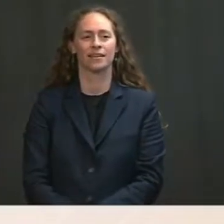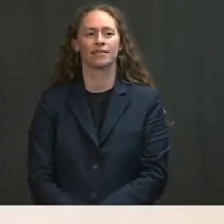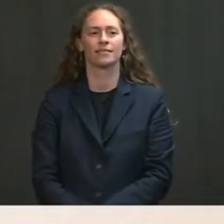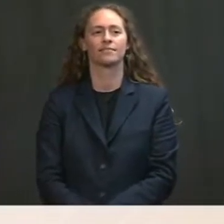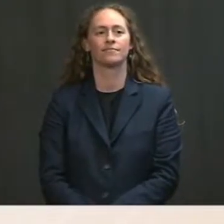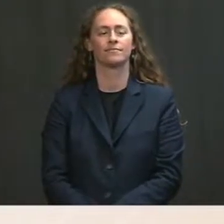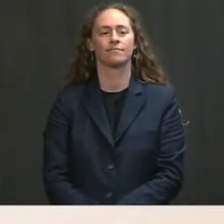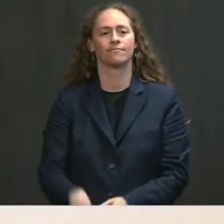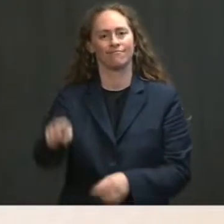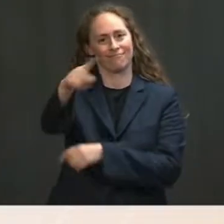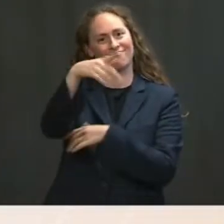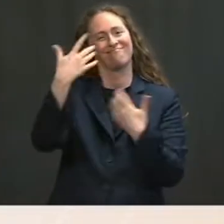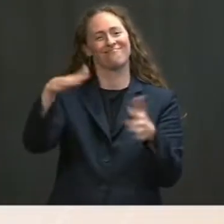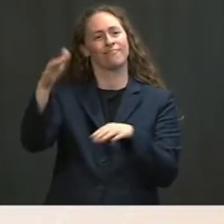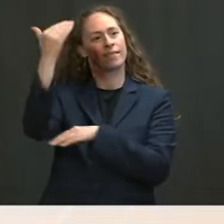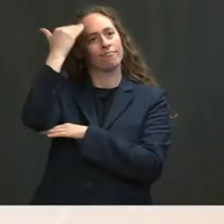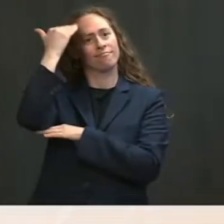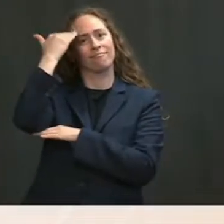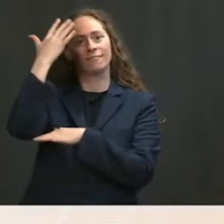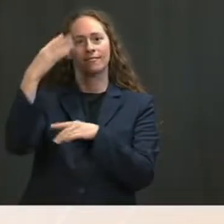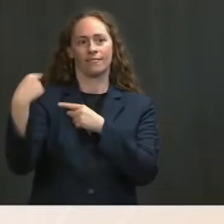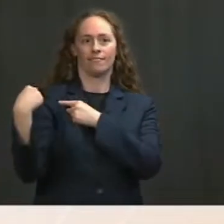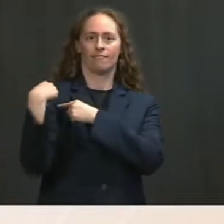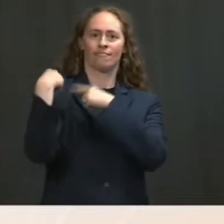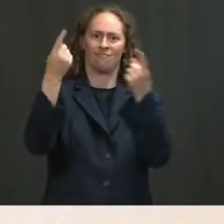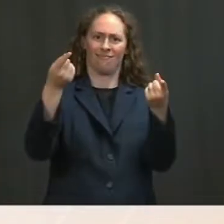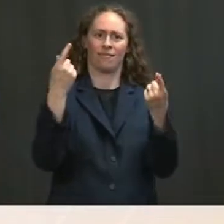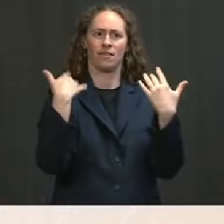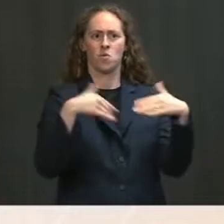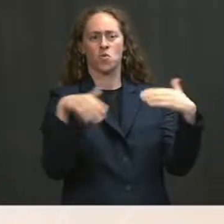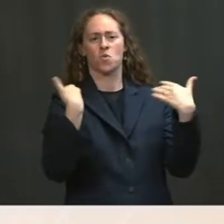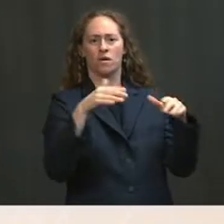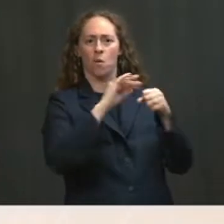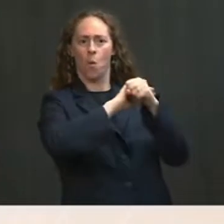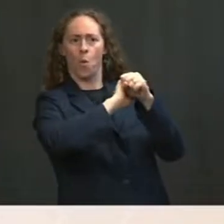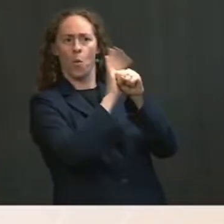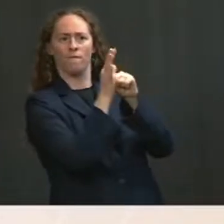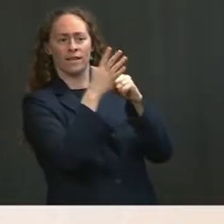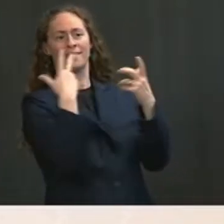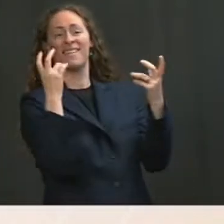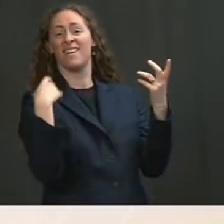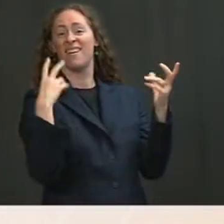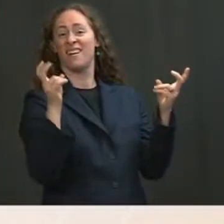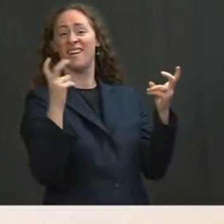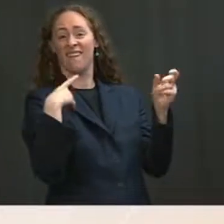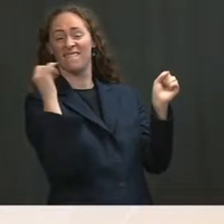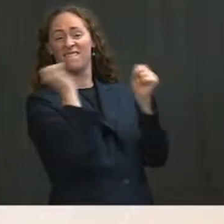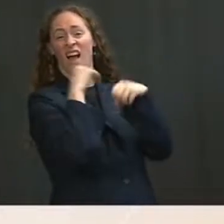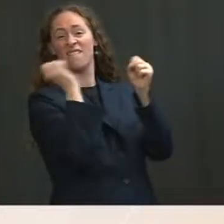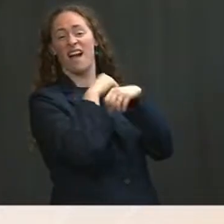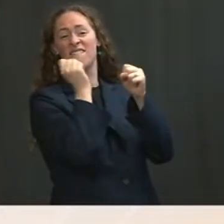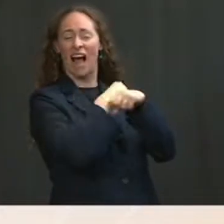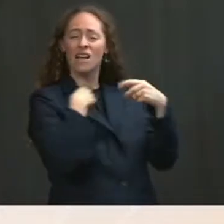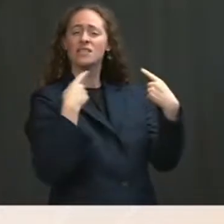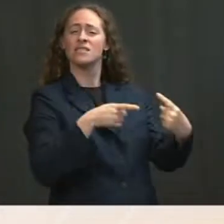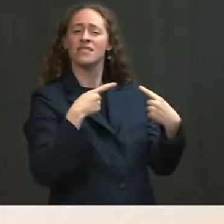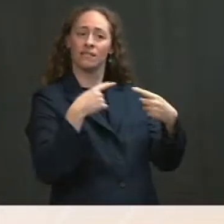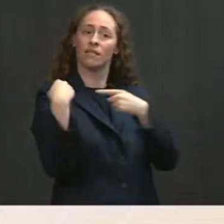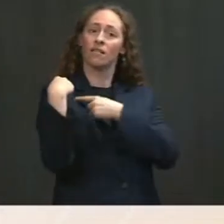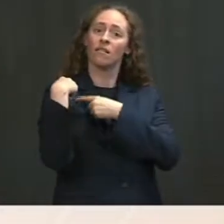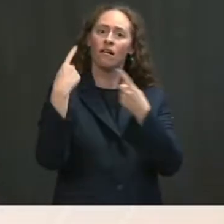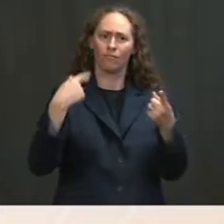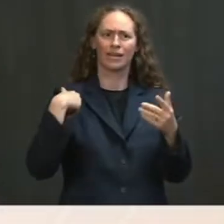long way in our fight against COVID-19, and we've come a long way thanks to the efforts of many, many people across communities in the United